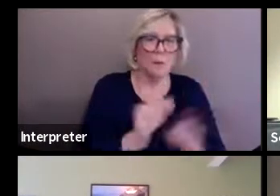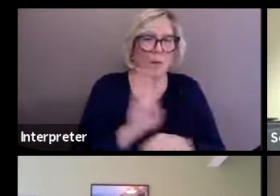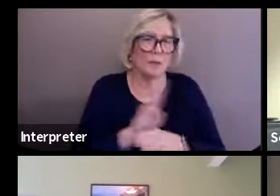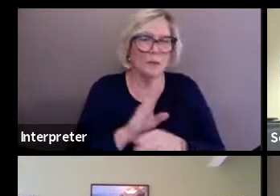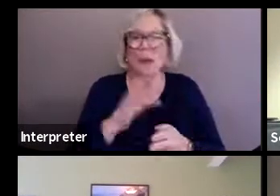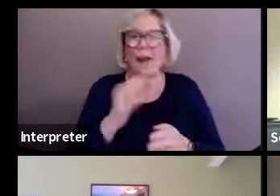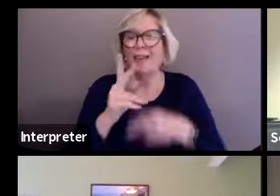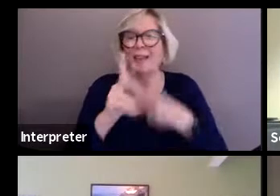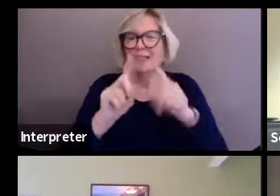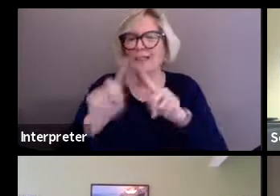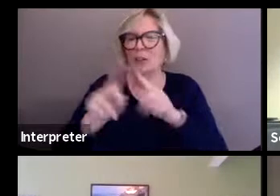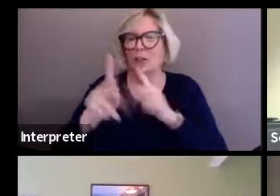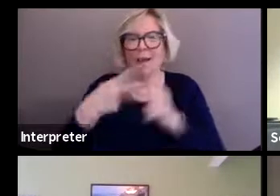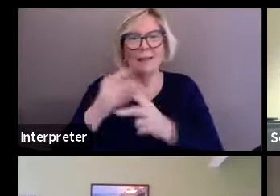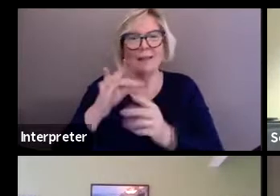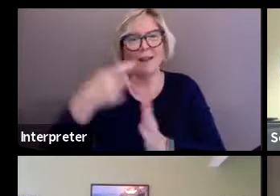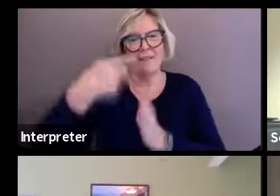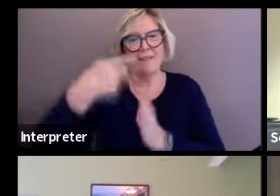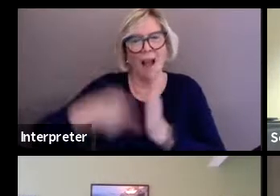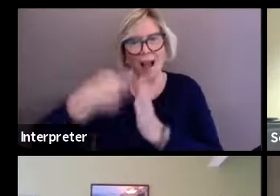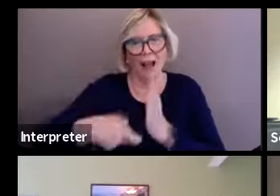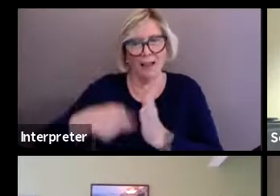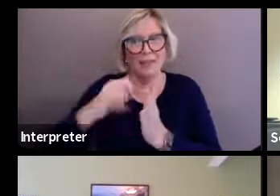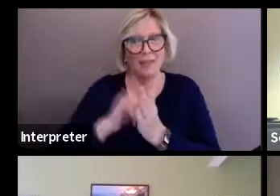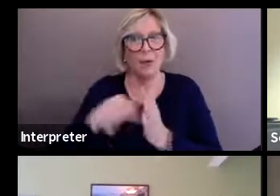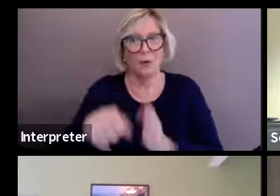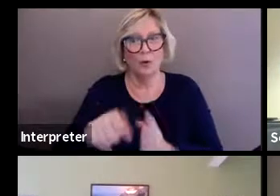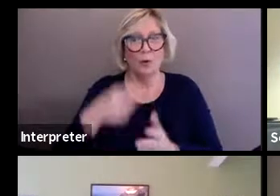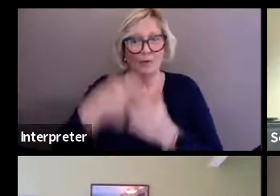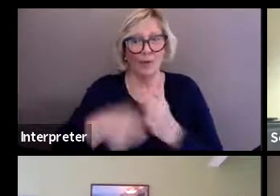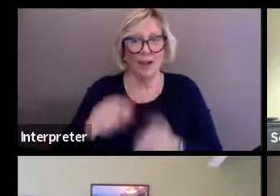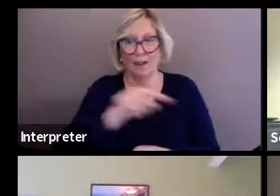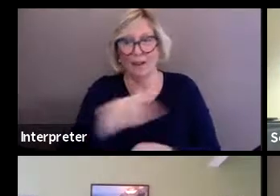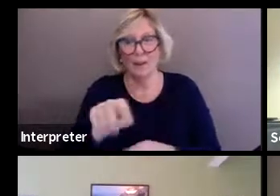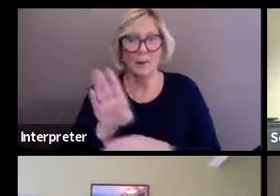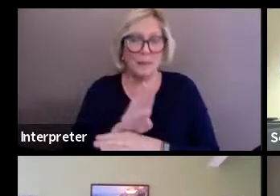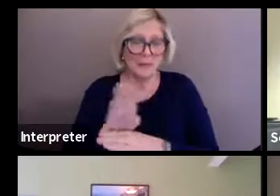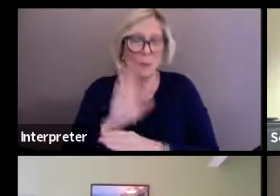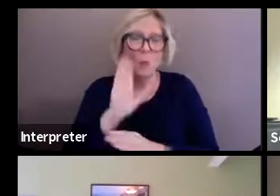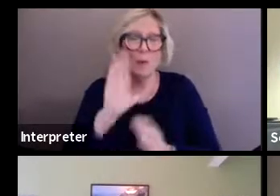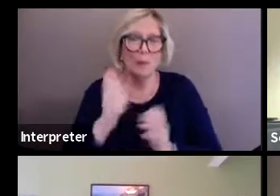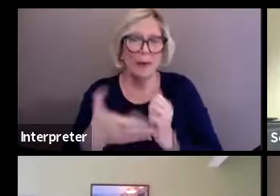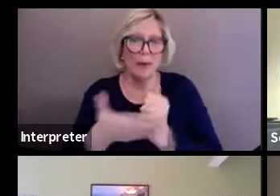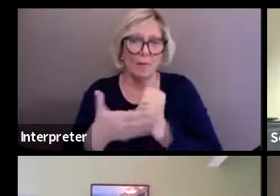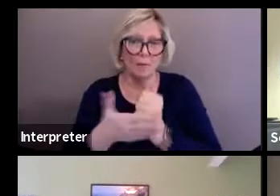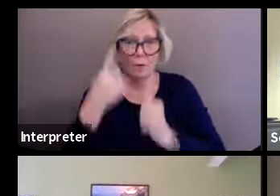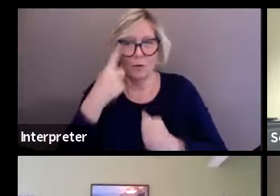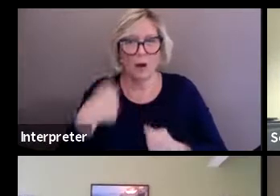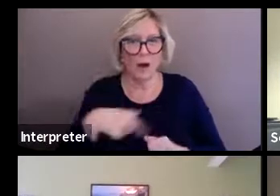be being waged against them would be helpful. Thank you.